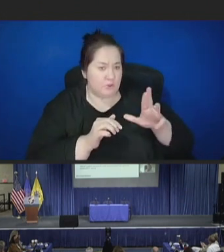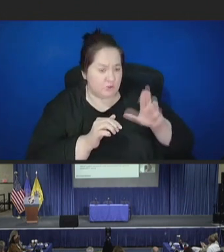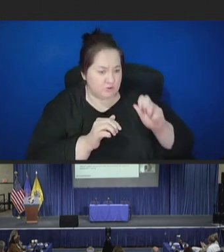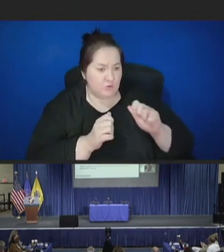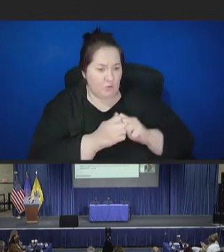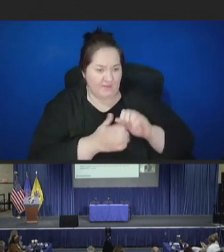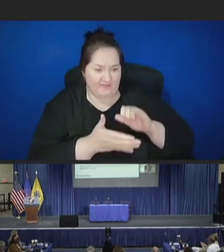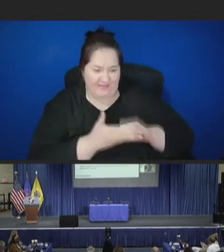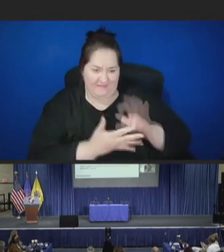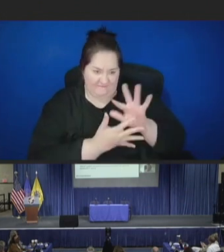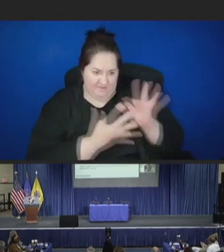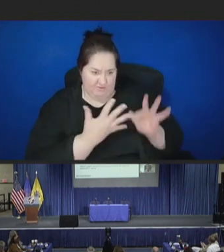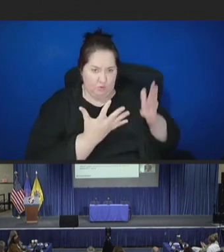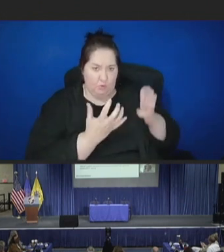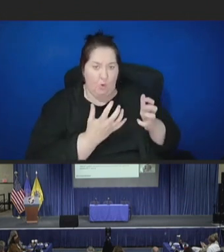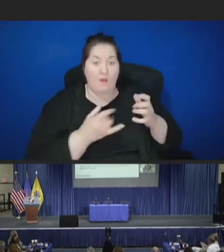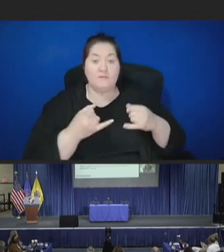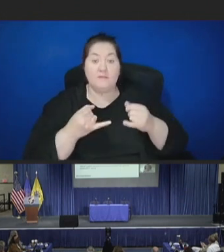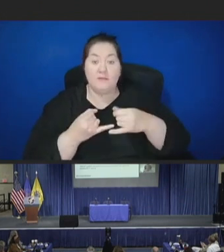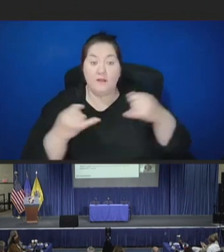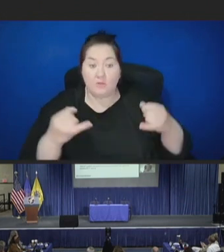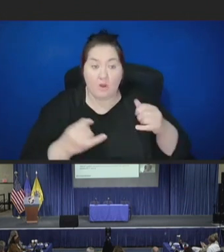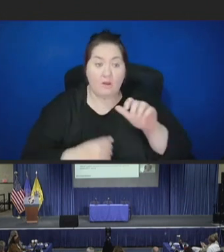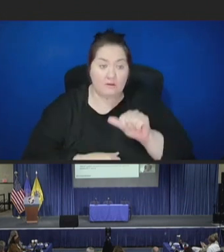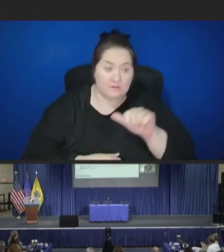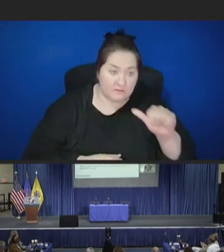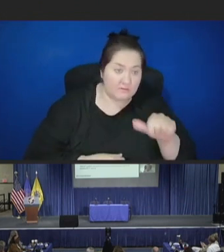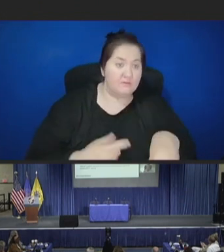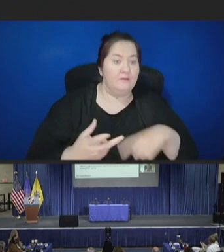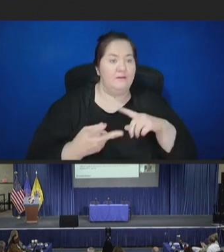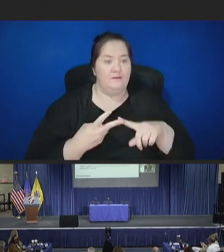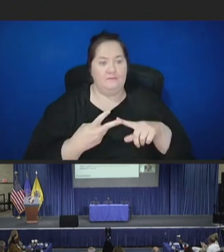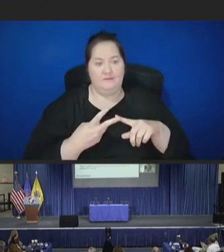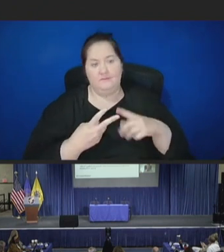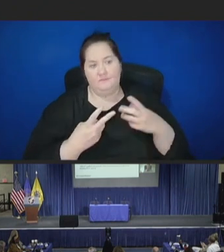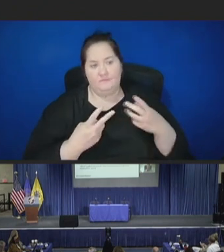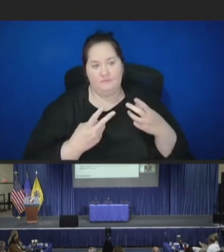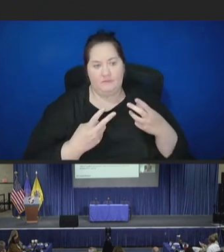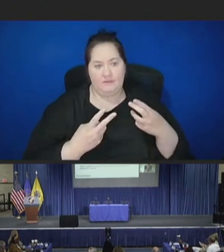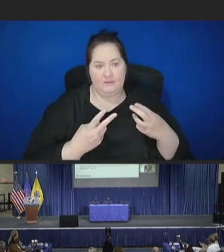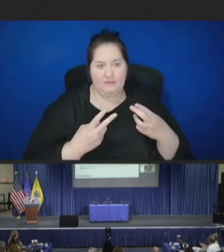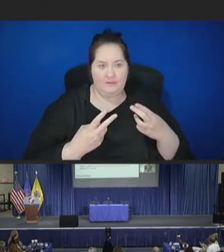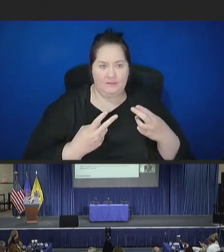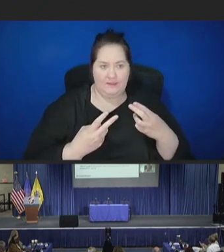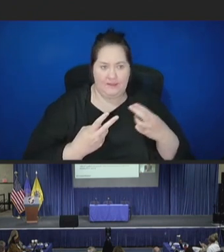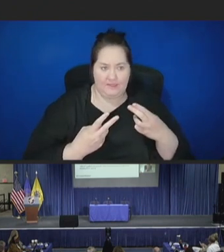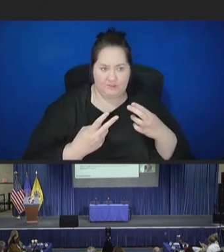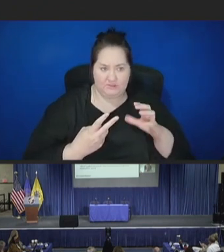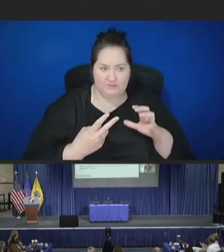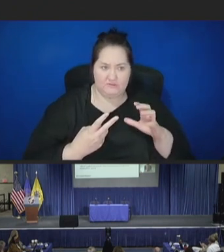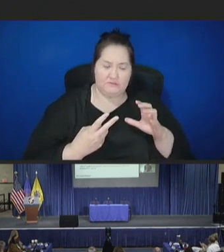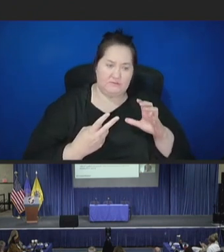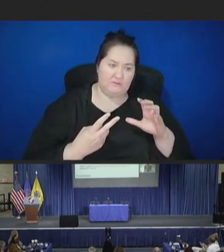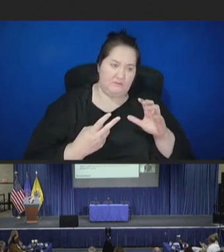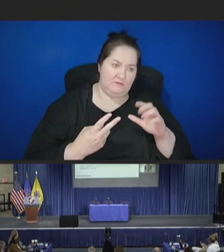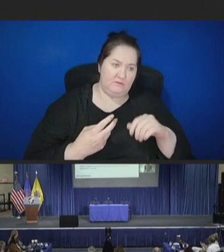predefined features, the long H3s and the specific binding motif. I've shown you that you can use our immunogens to pull out B cells